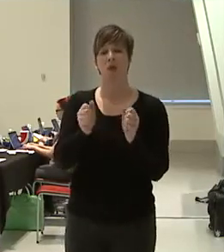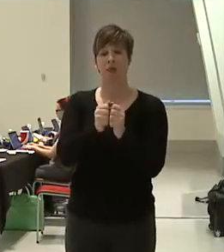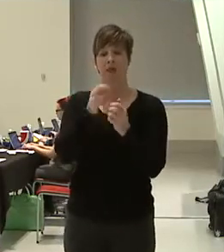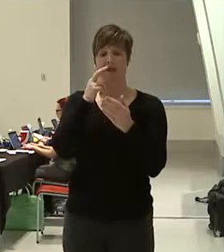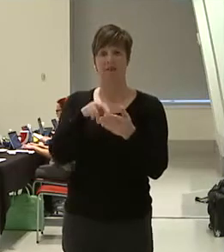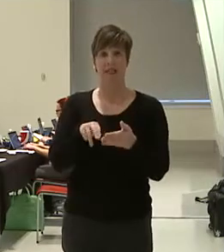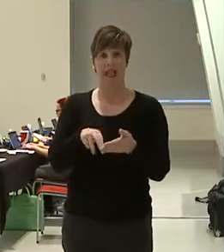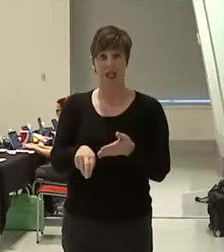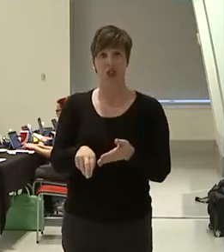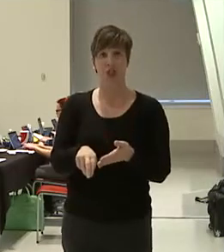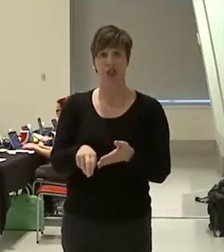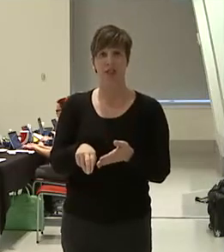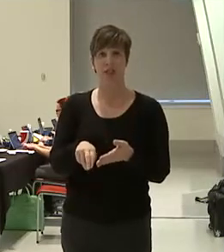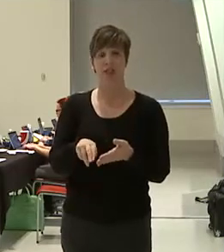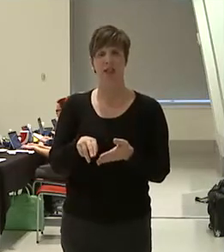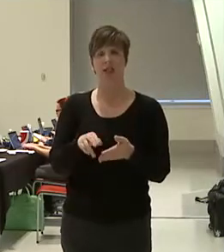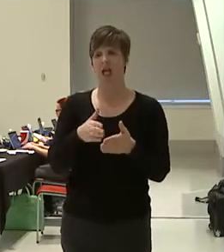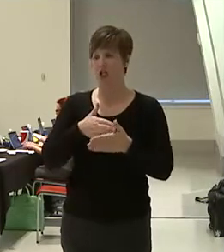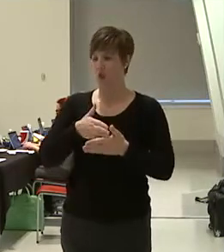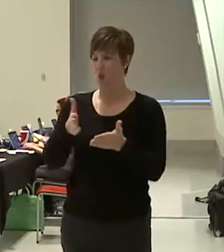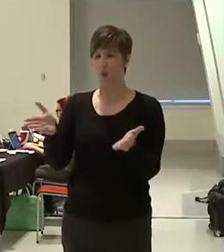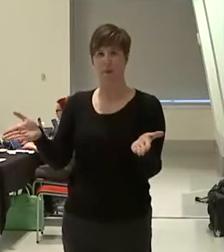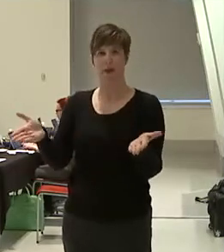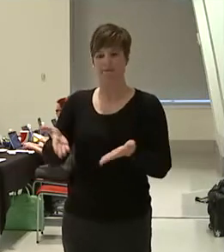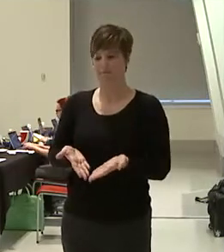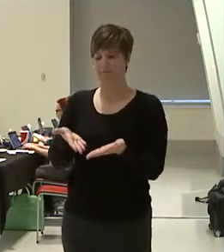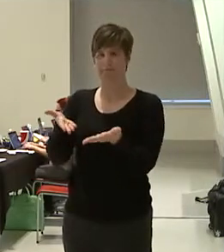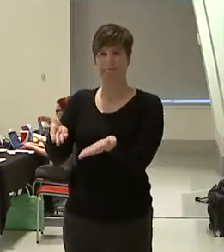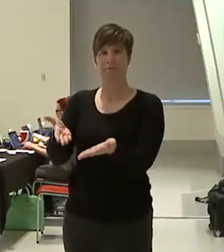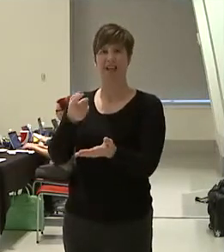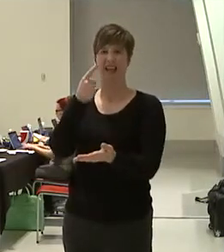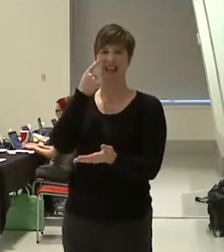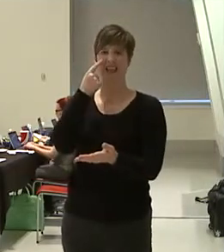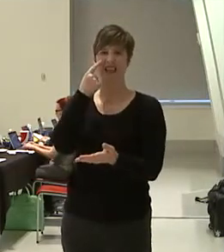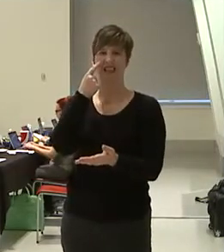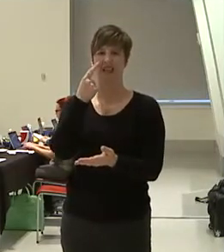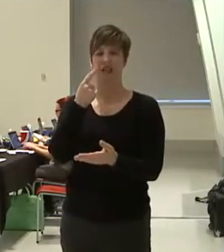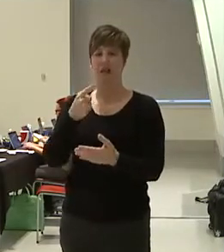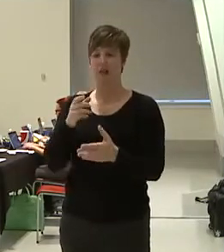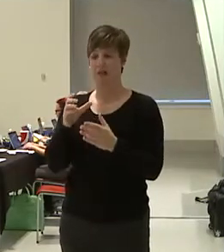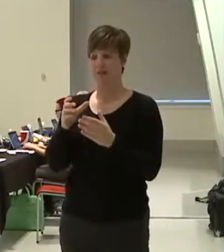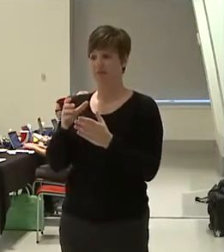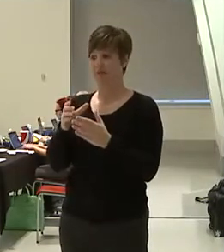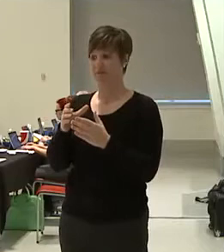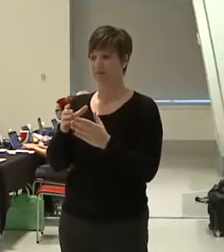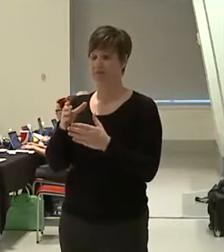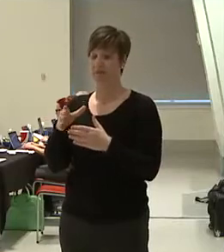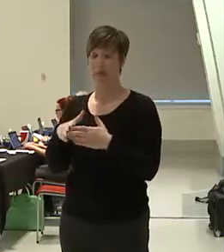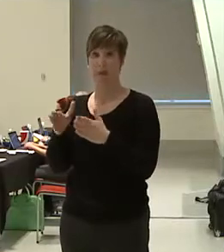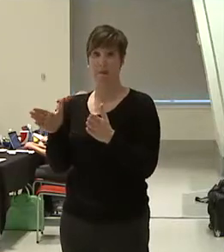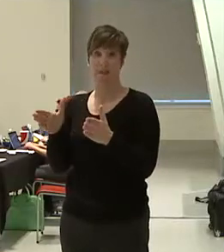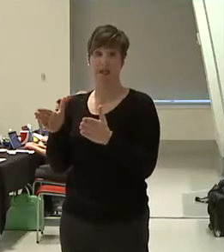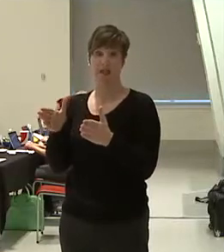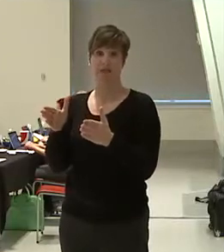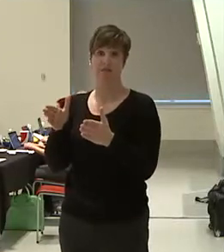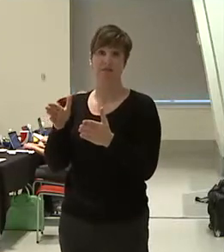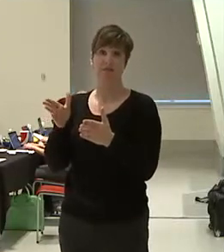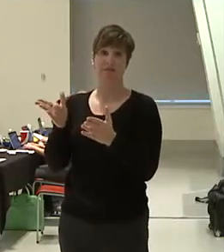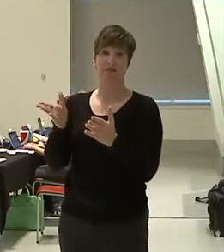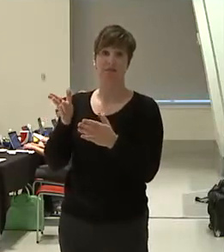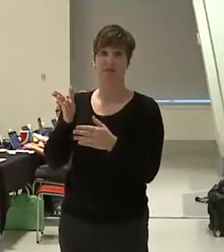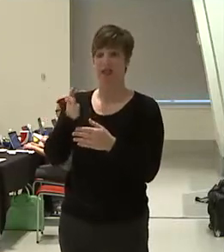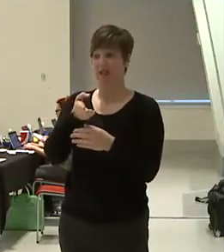investigations, it's open source, it's out there, and I think there's a reluctance on the part of the public to accept the fact that it's out there,